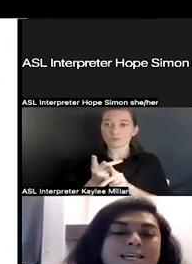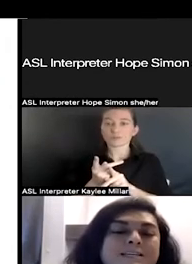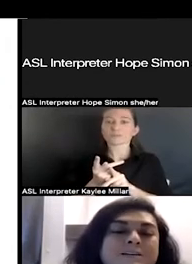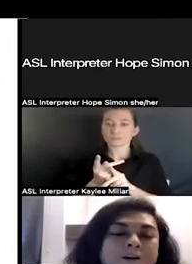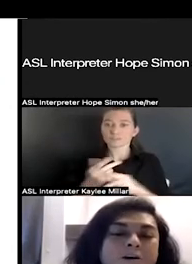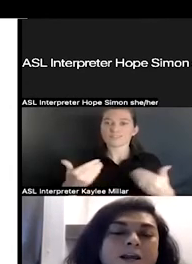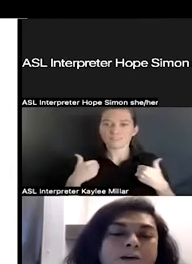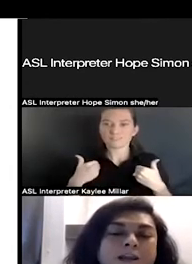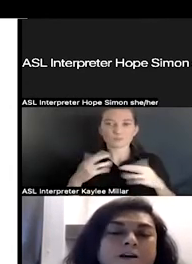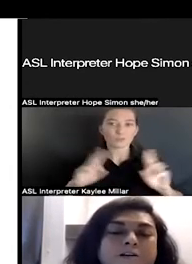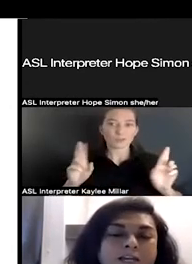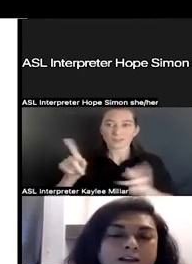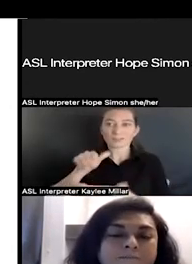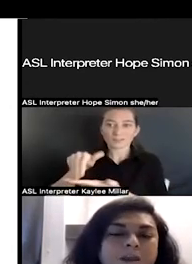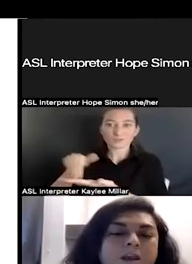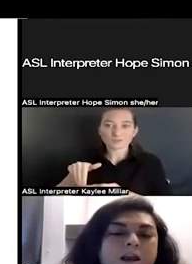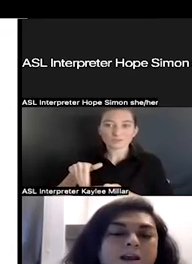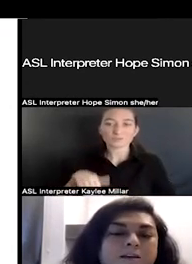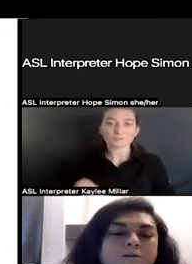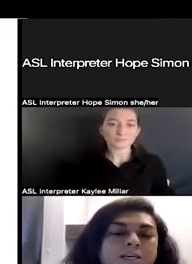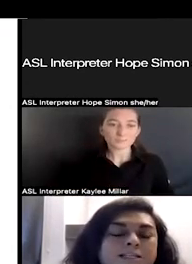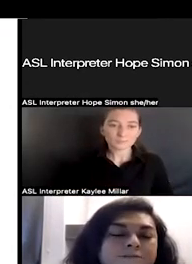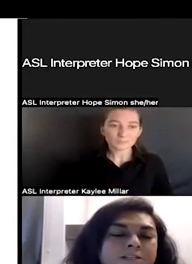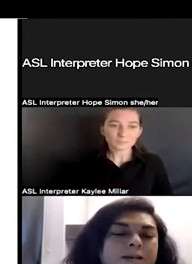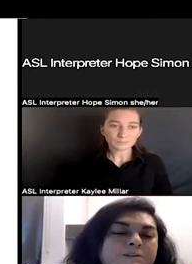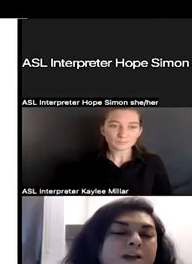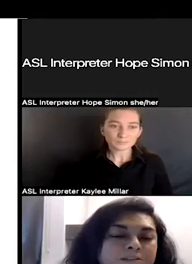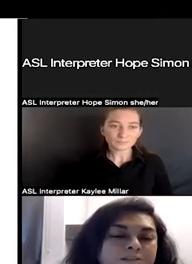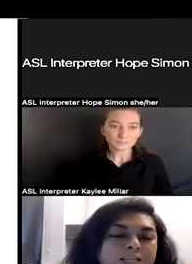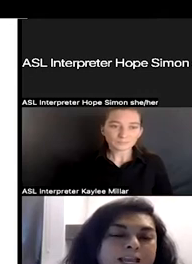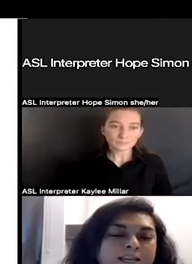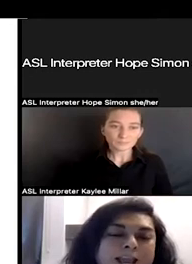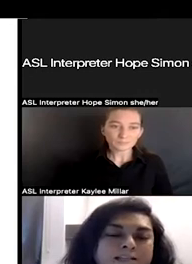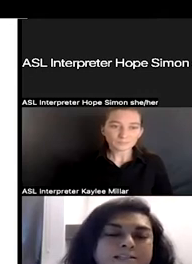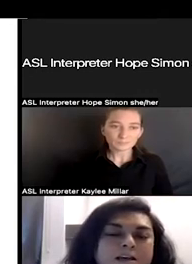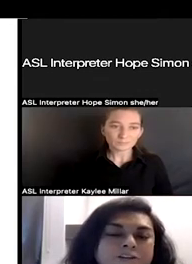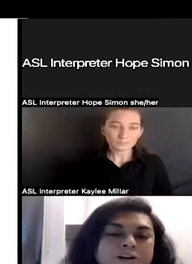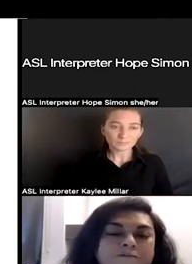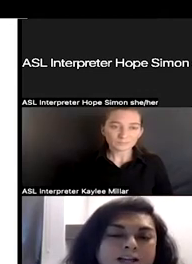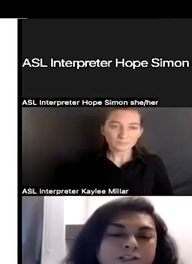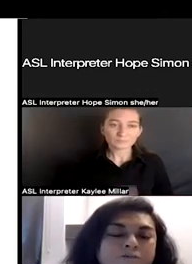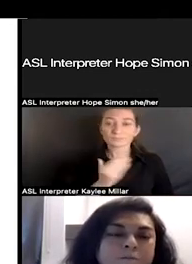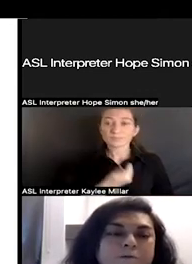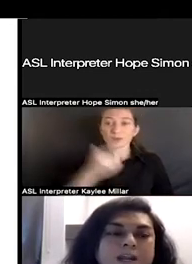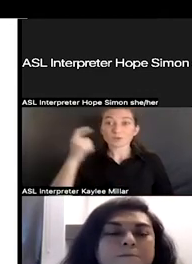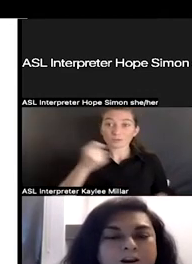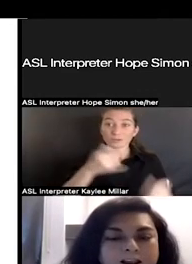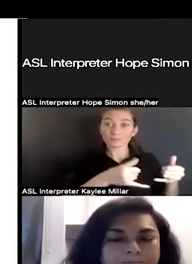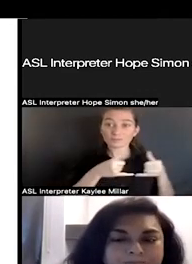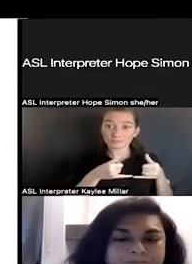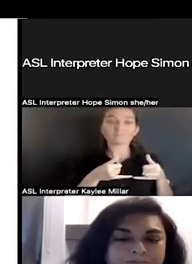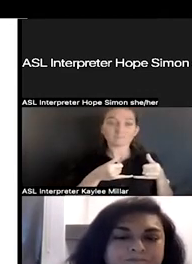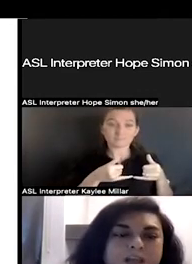the Secure a Healthcare Clinic, using different types of fasteners and a gas shutoff wrench from Ready